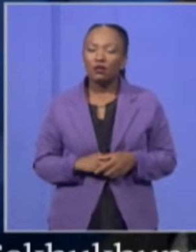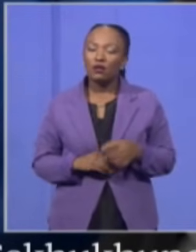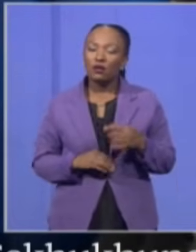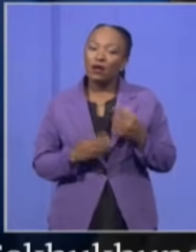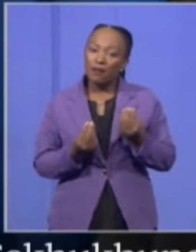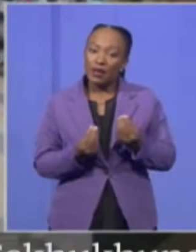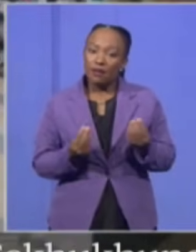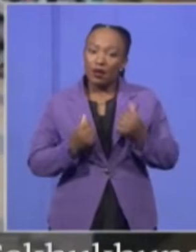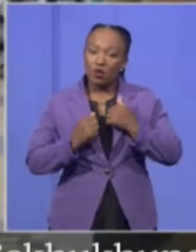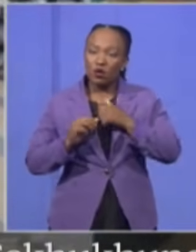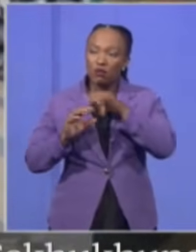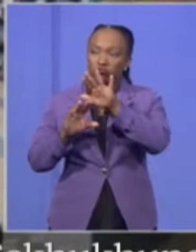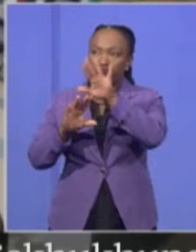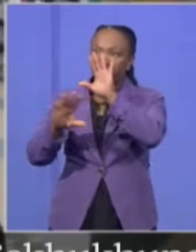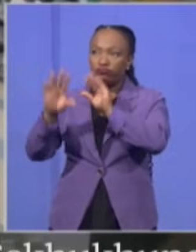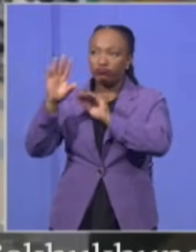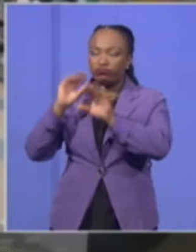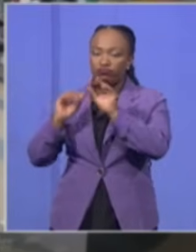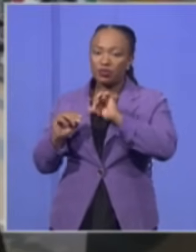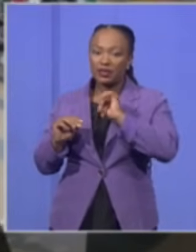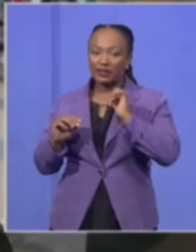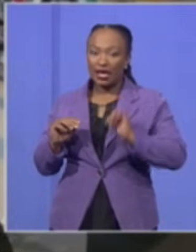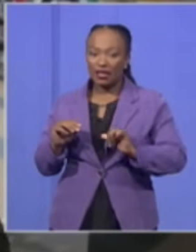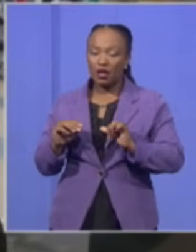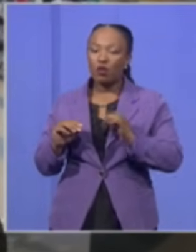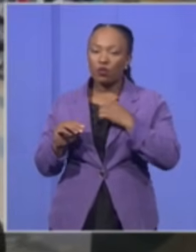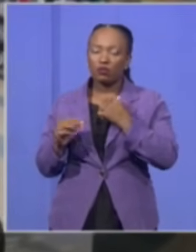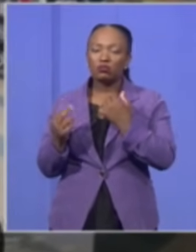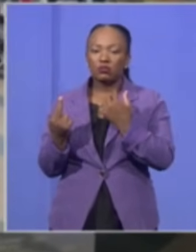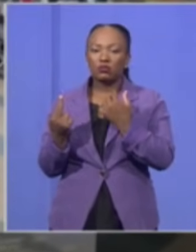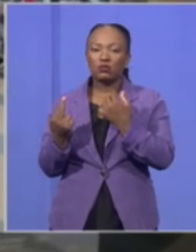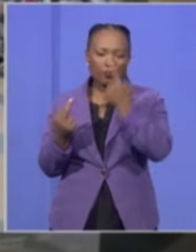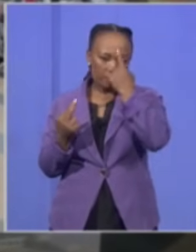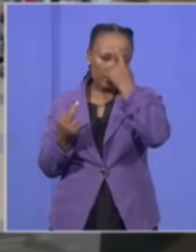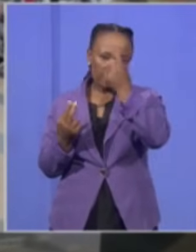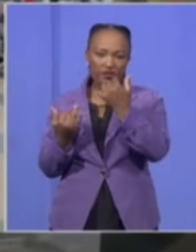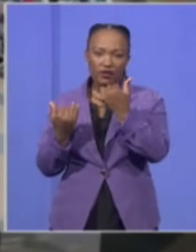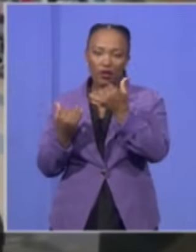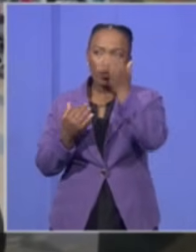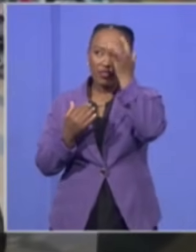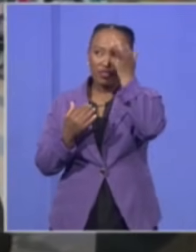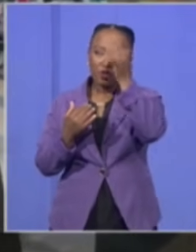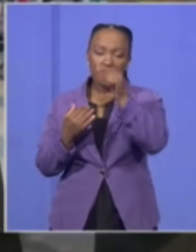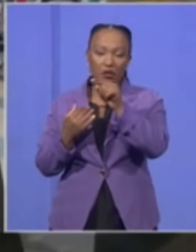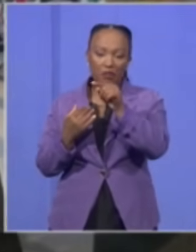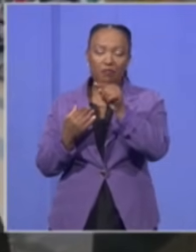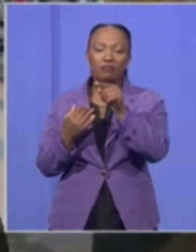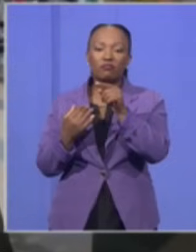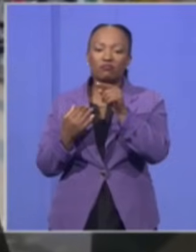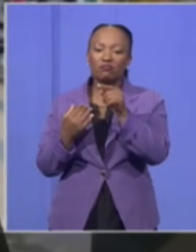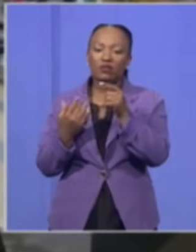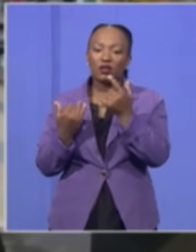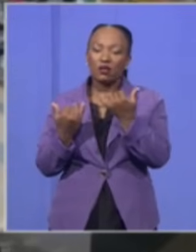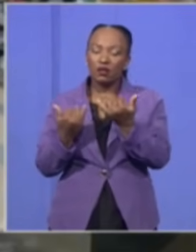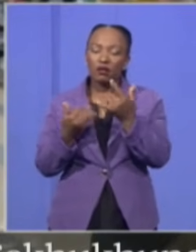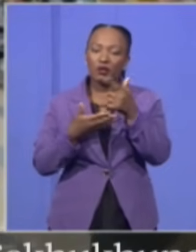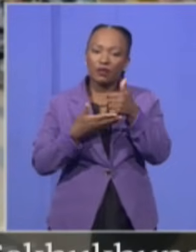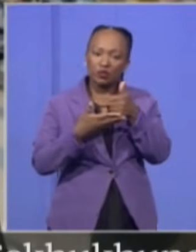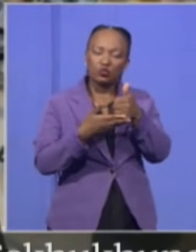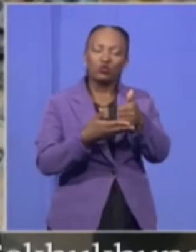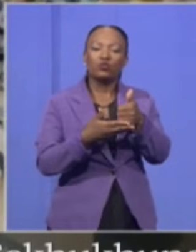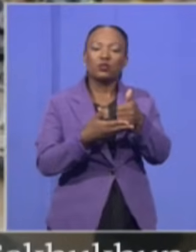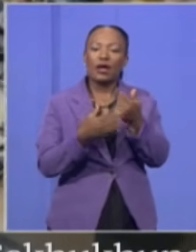ba learn from China ba se theory. We must re kgontšišiše gore ra ba thusa ka